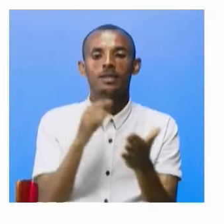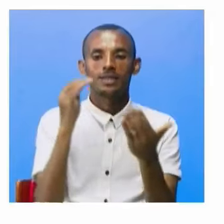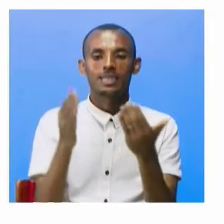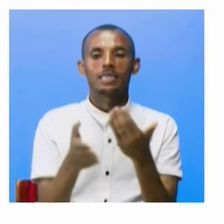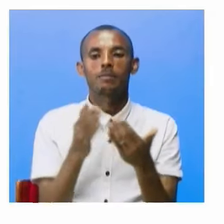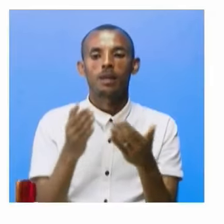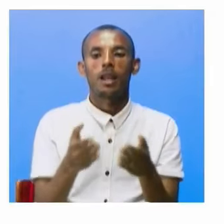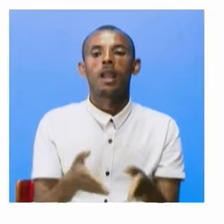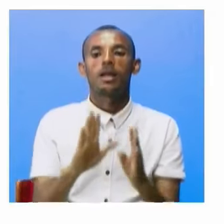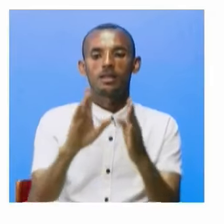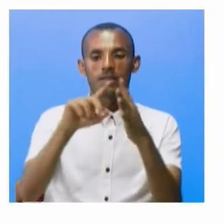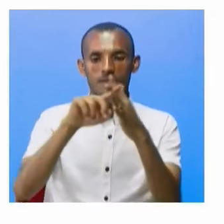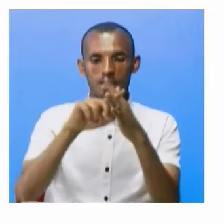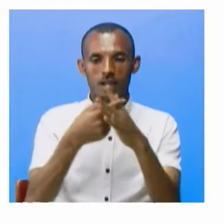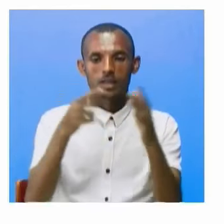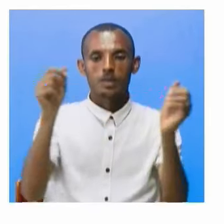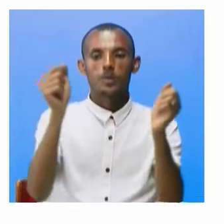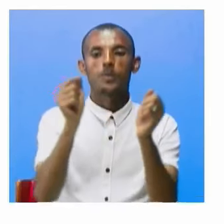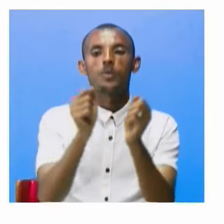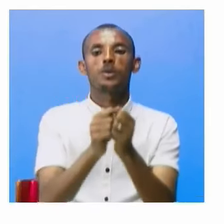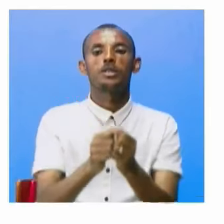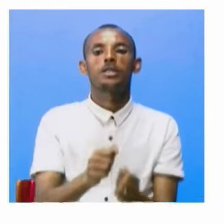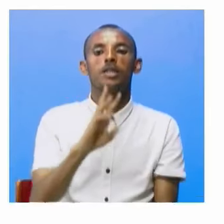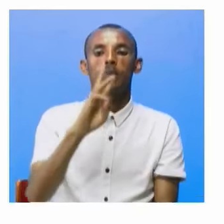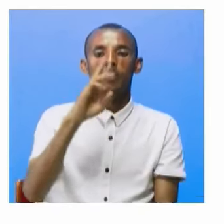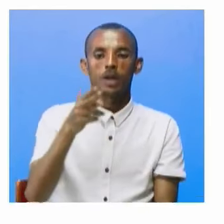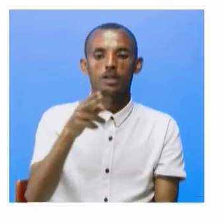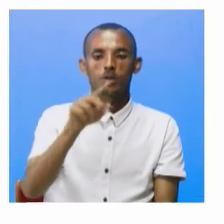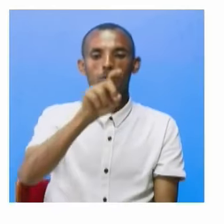start with the WH. Teacher.